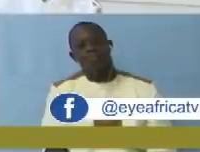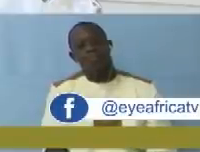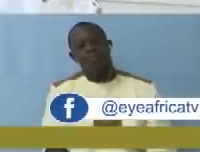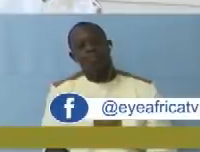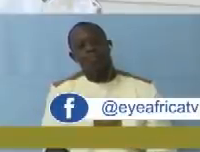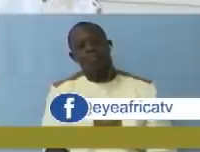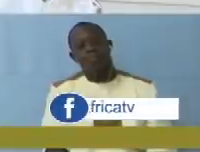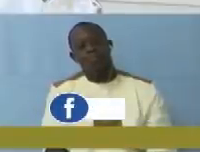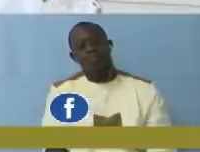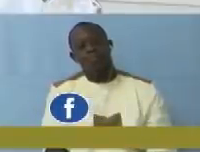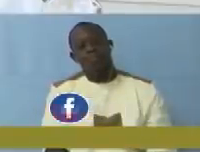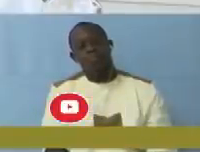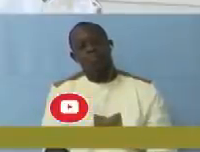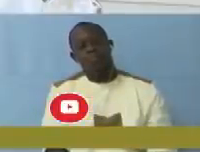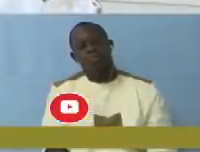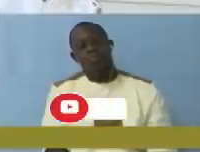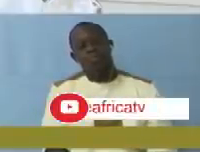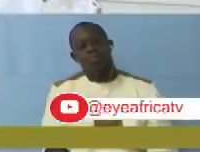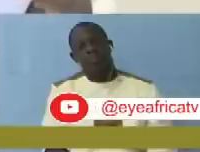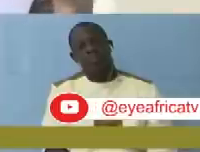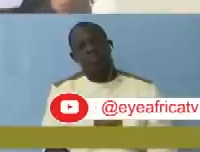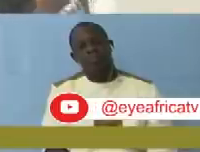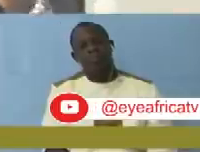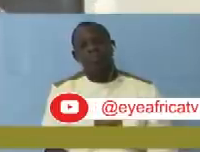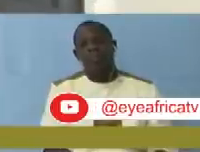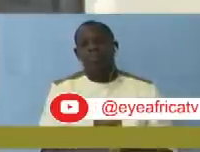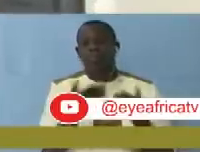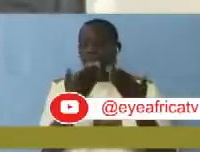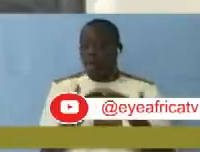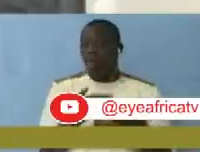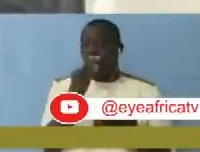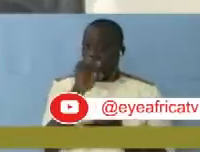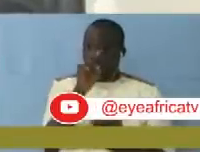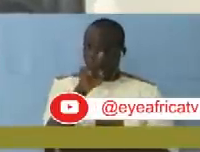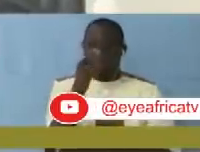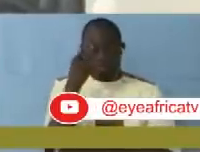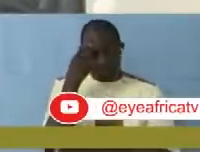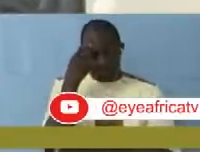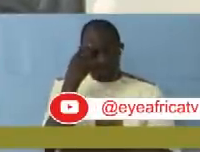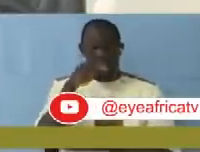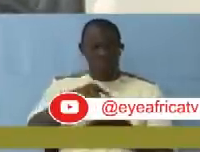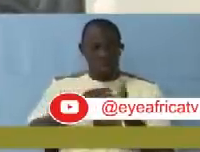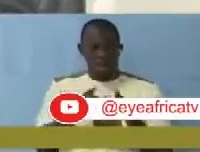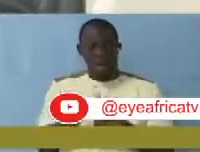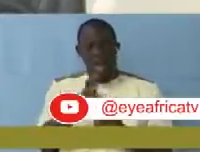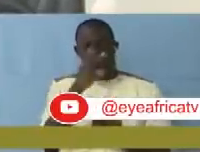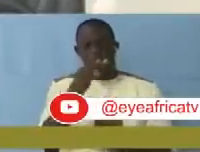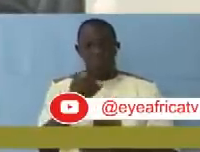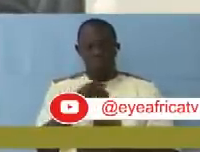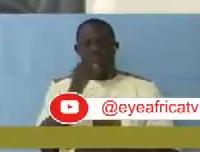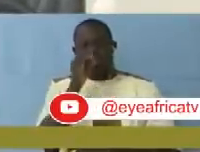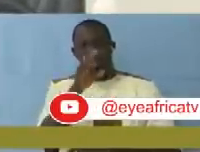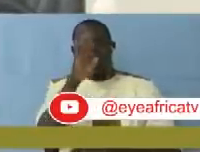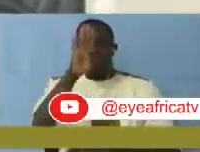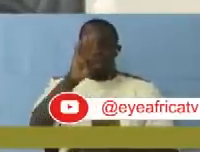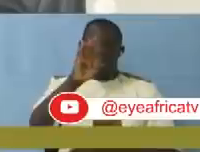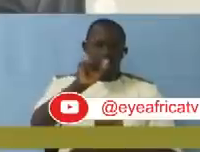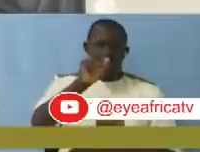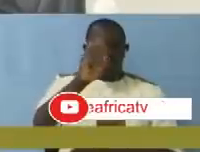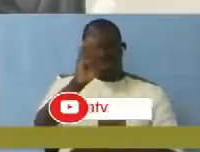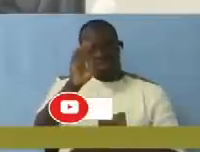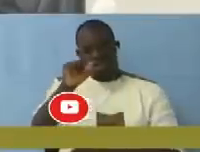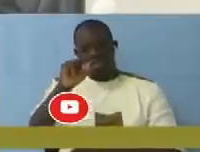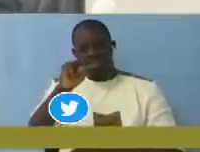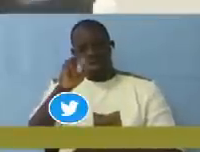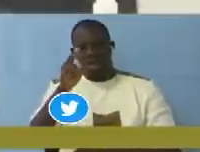mo le ko min ye tajiriya. So if you think that by people saying Baba Saho is because you're